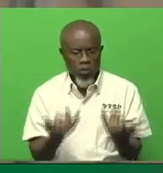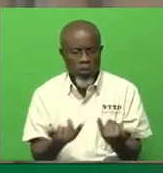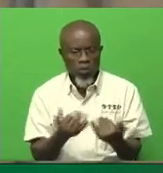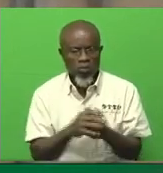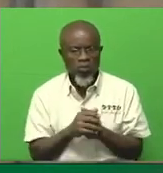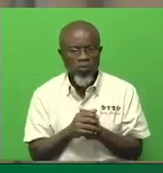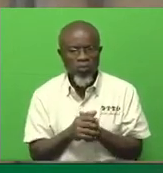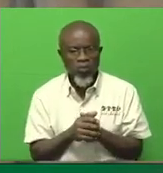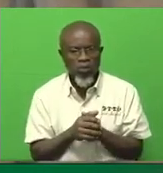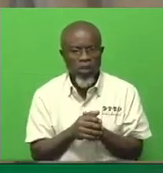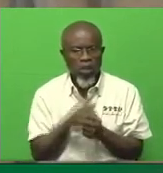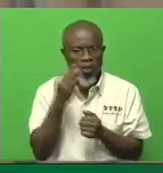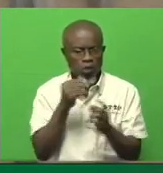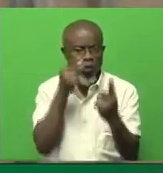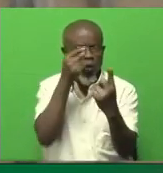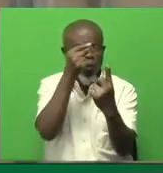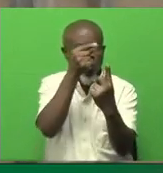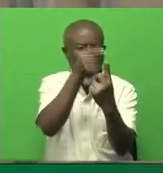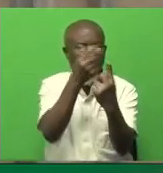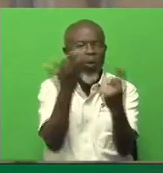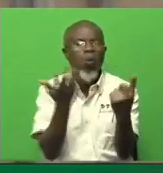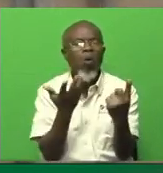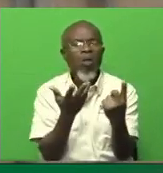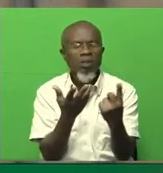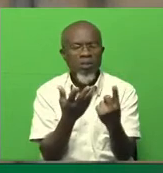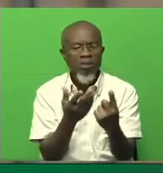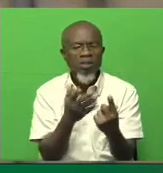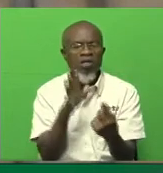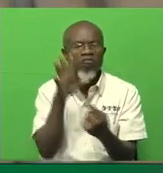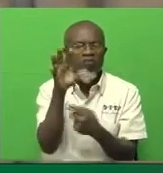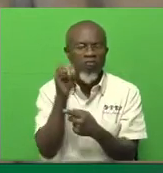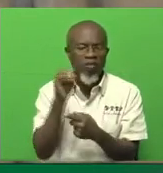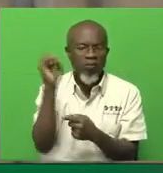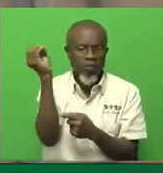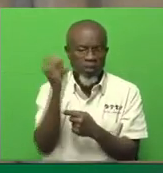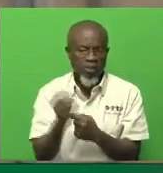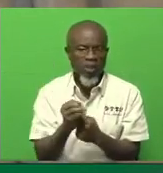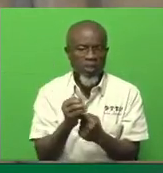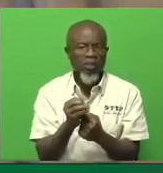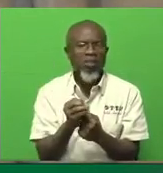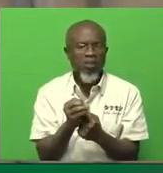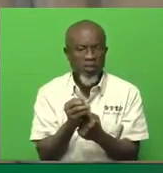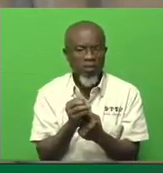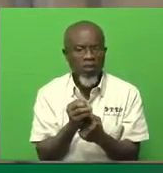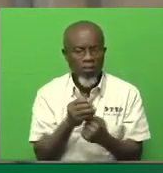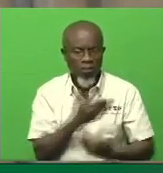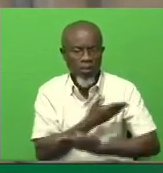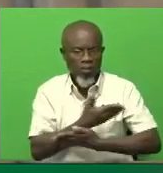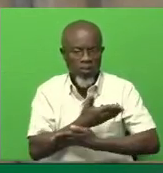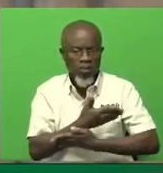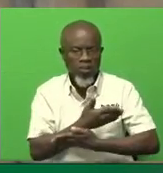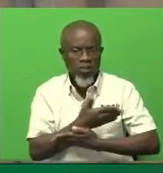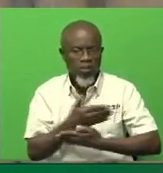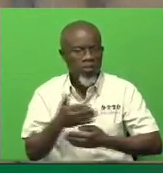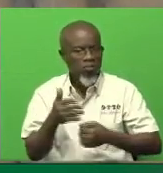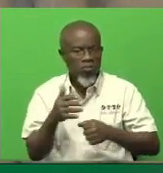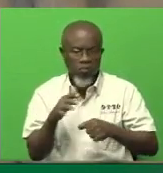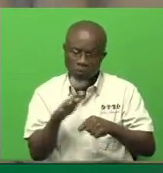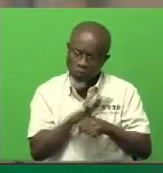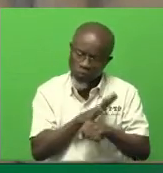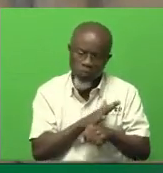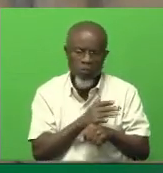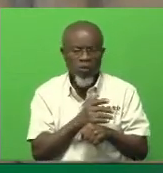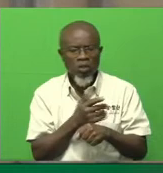ultimate goal is to have 50 percent of babies exclusively breastfed by 2025 both in hospital